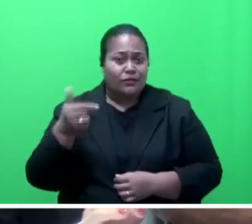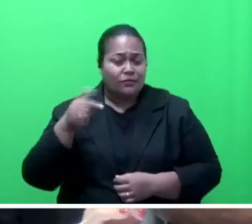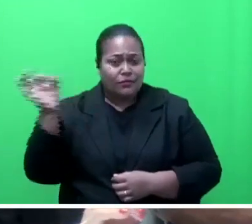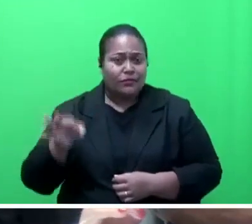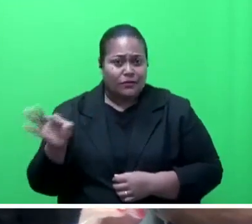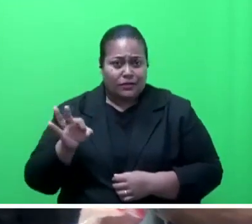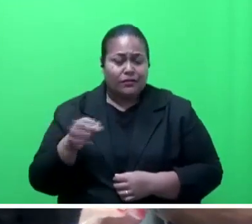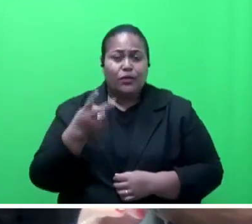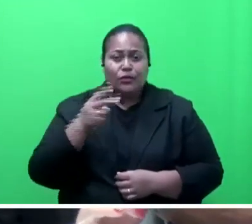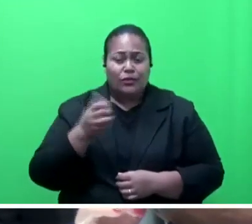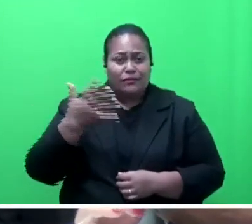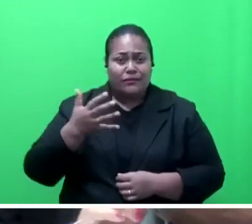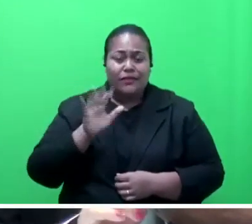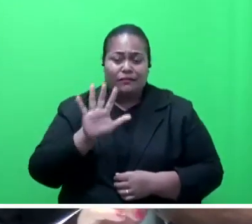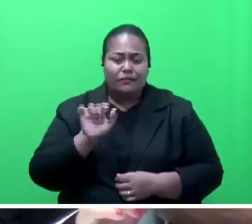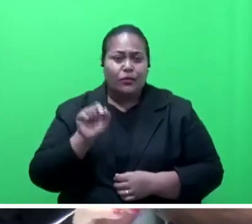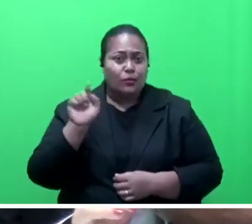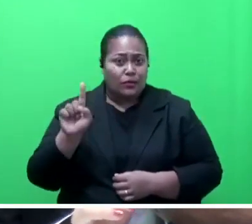3.56%. 2015, 5.19%.